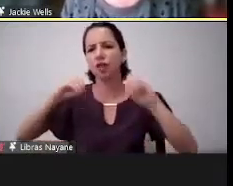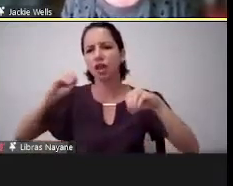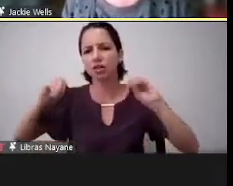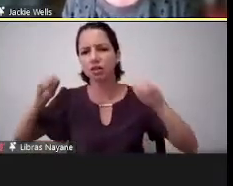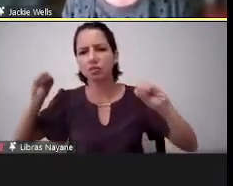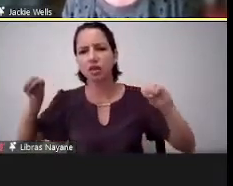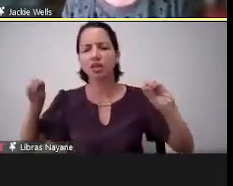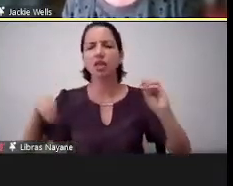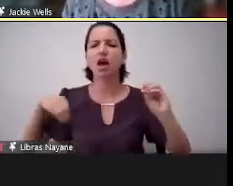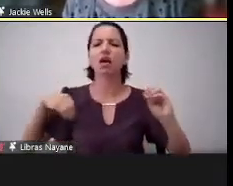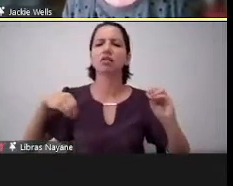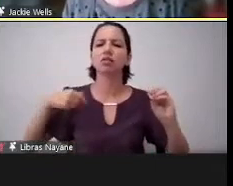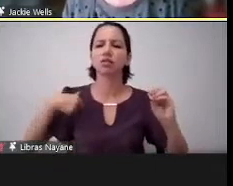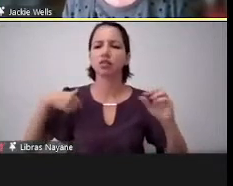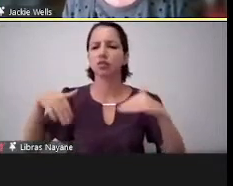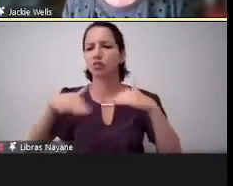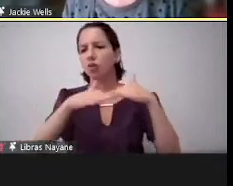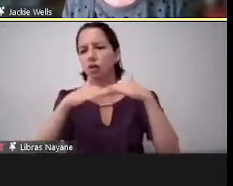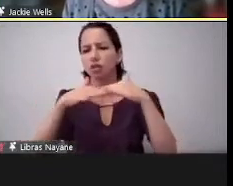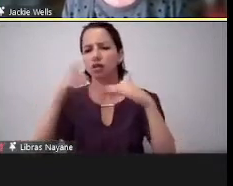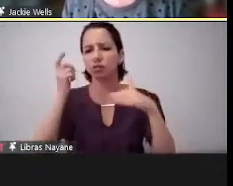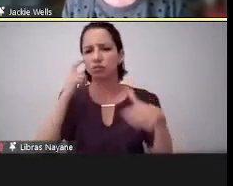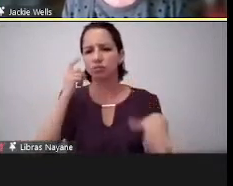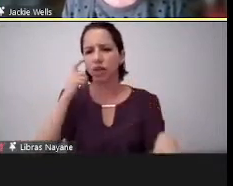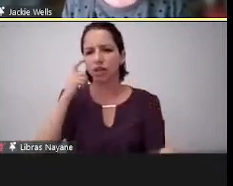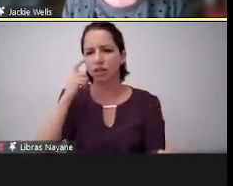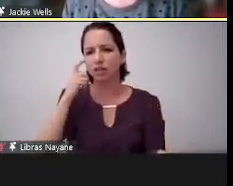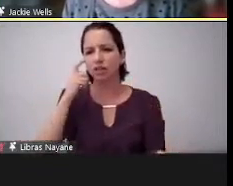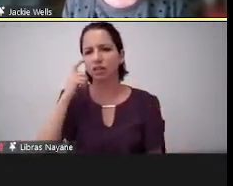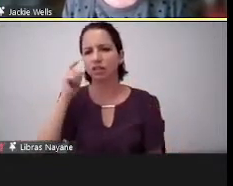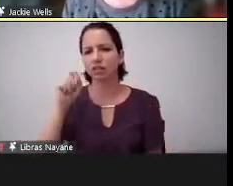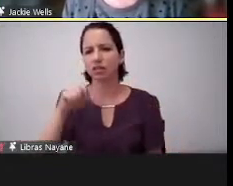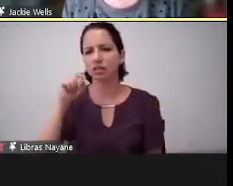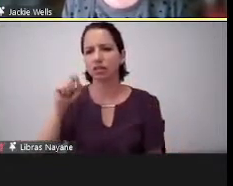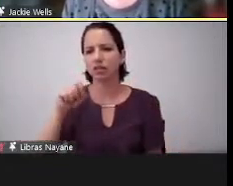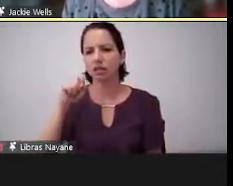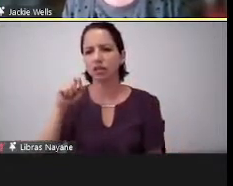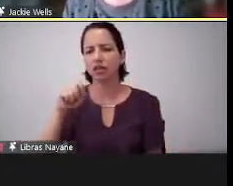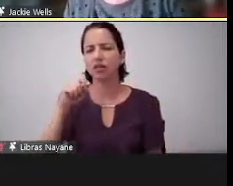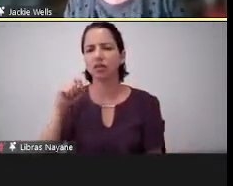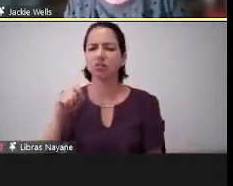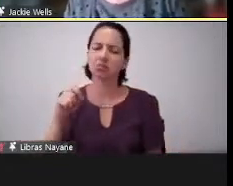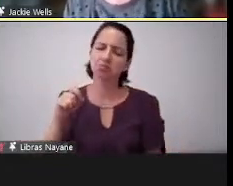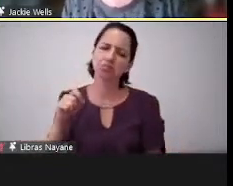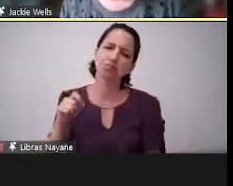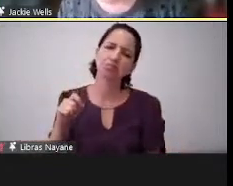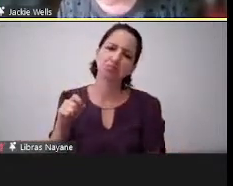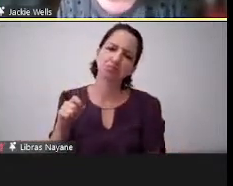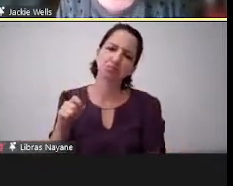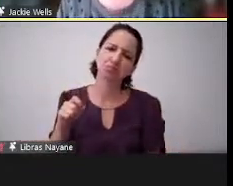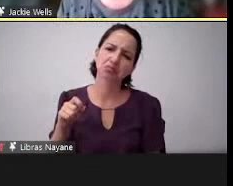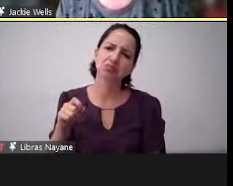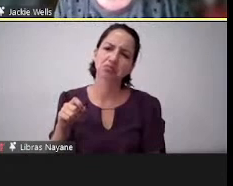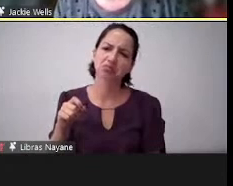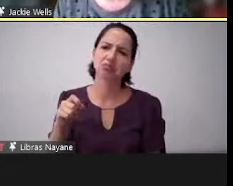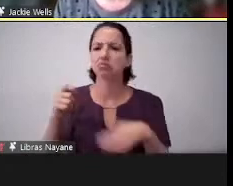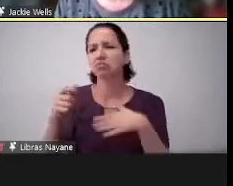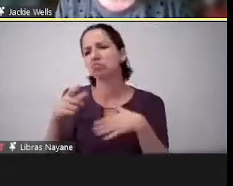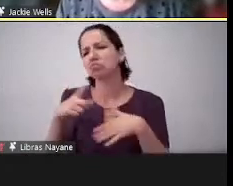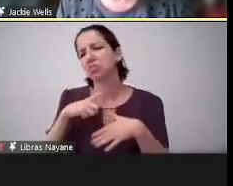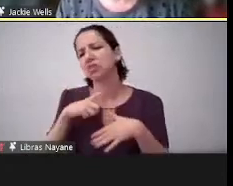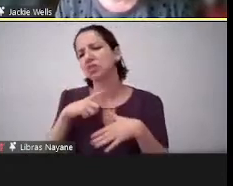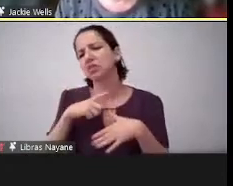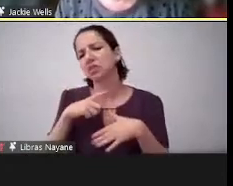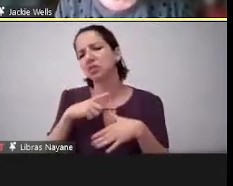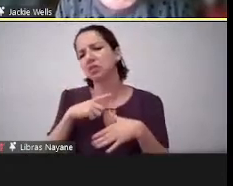and think about how EET plays out, then I think it's fair to say that it meets many of the general